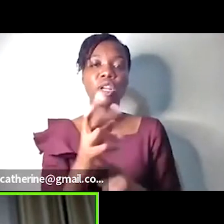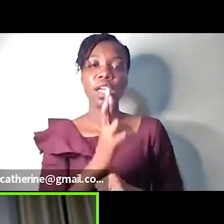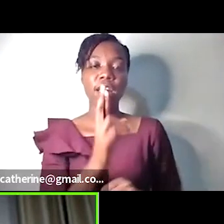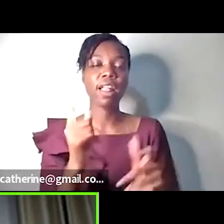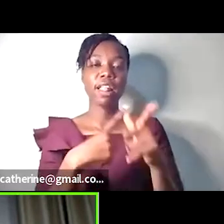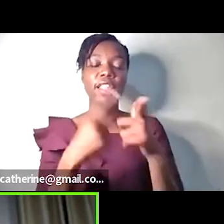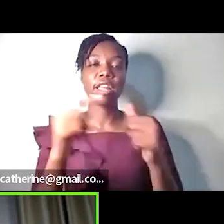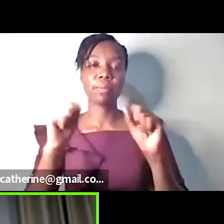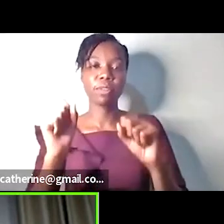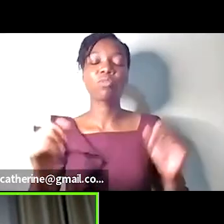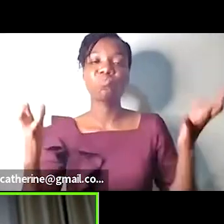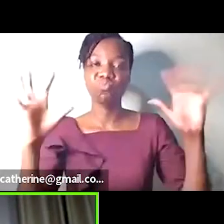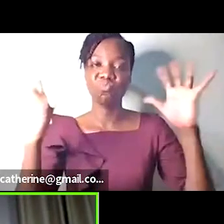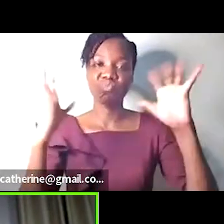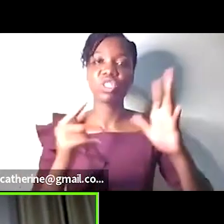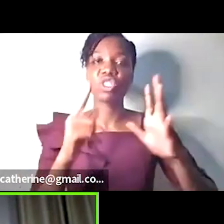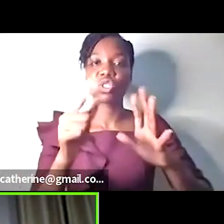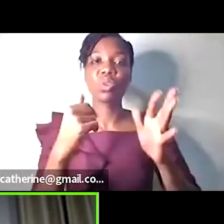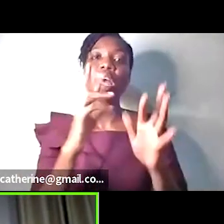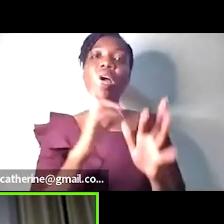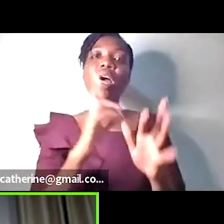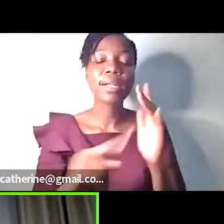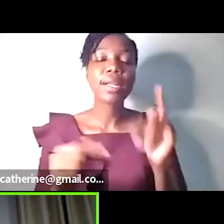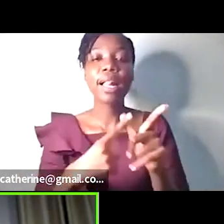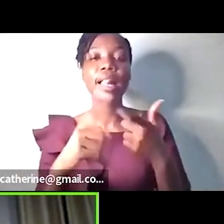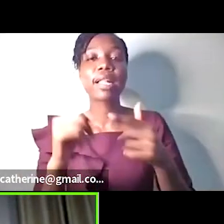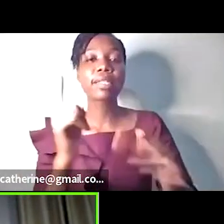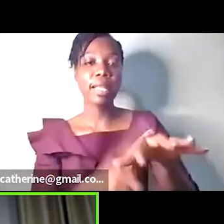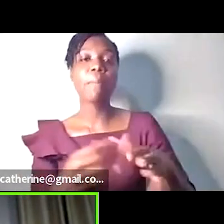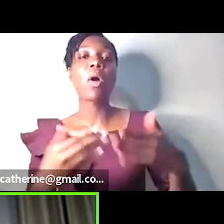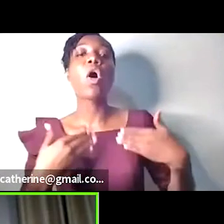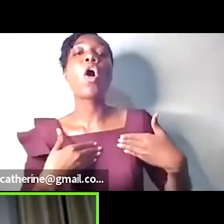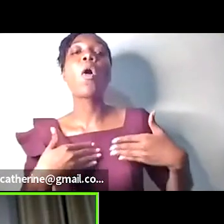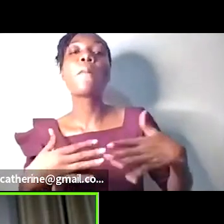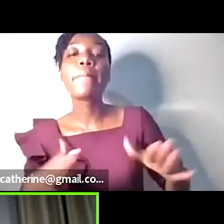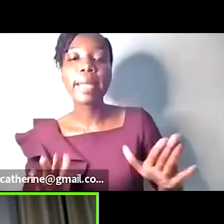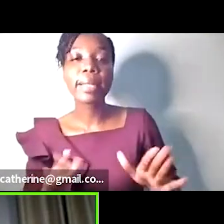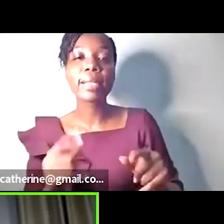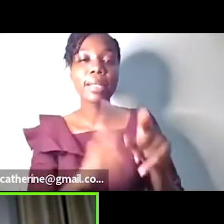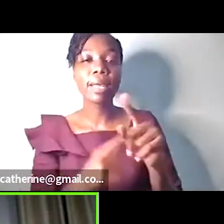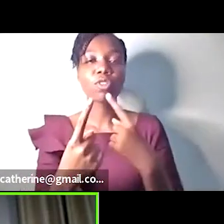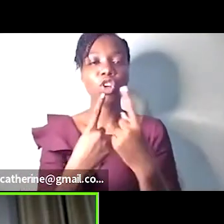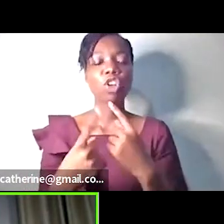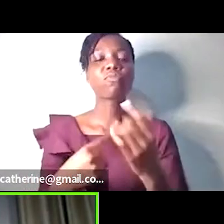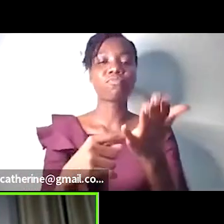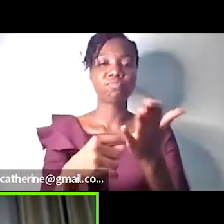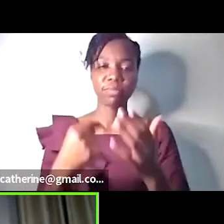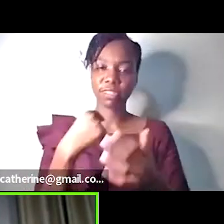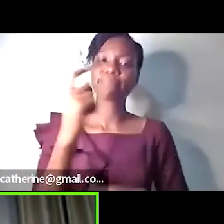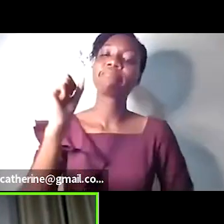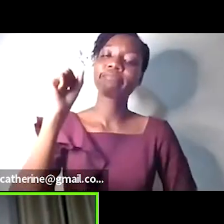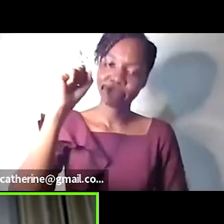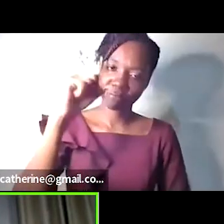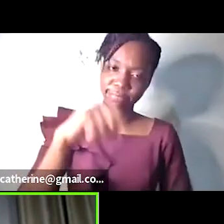appreciate you for what you are. And once you open the discussion, they'll say, yes, that is the